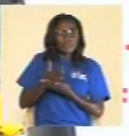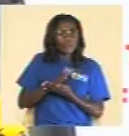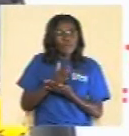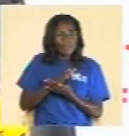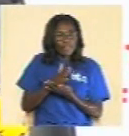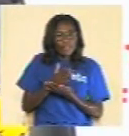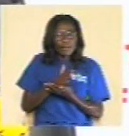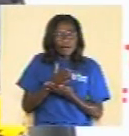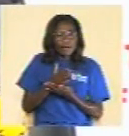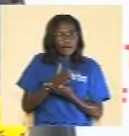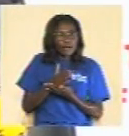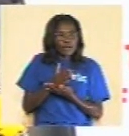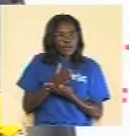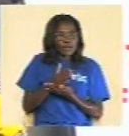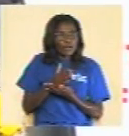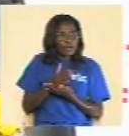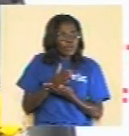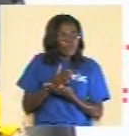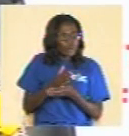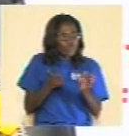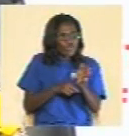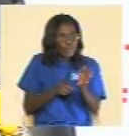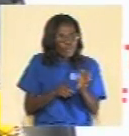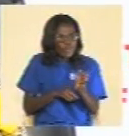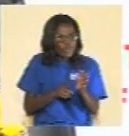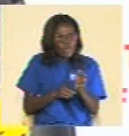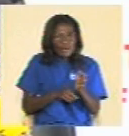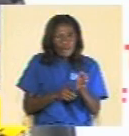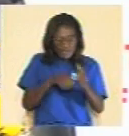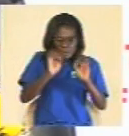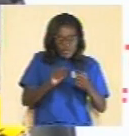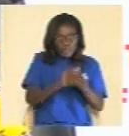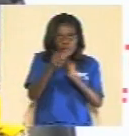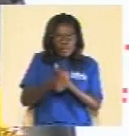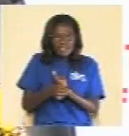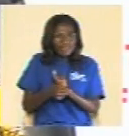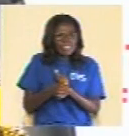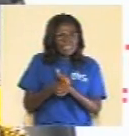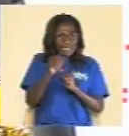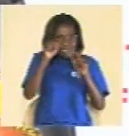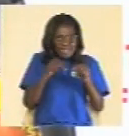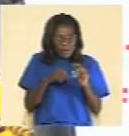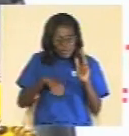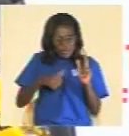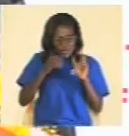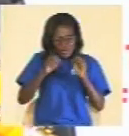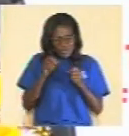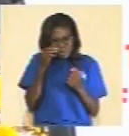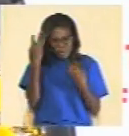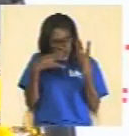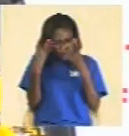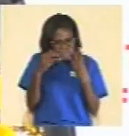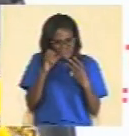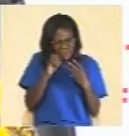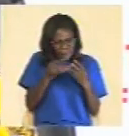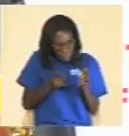they change the color of the pee, and that also, patients get very worried about it. So it's something that we have to